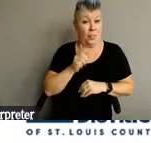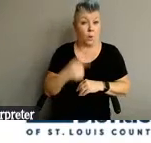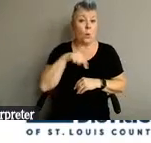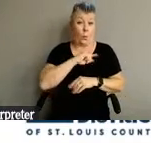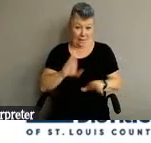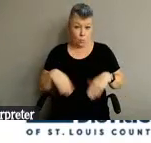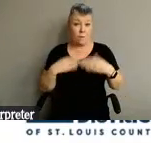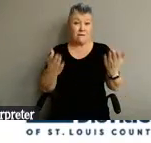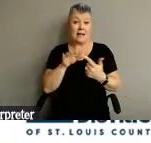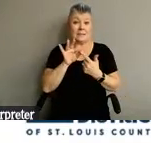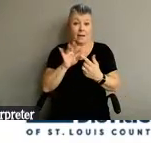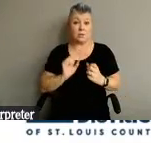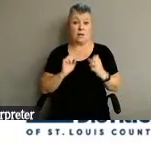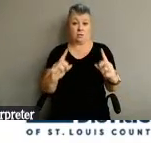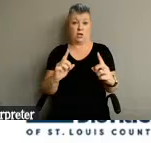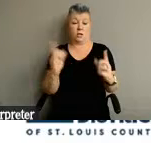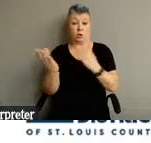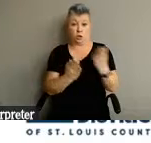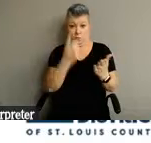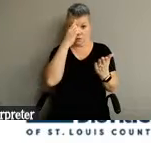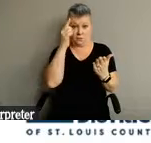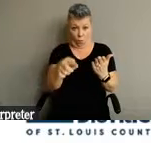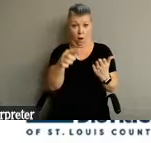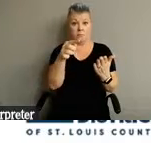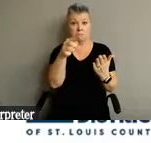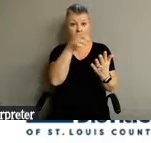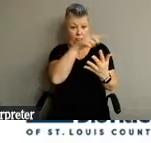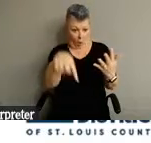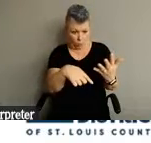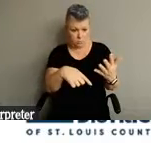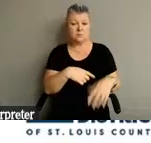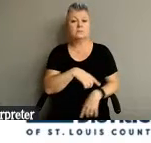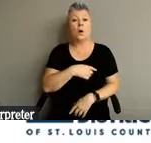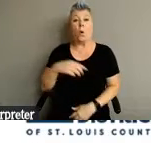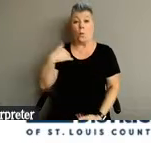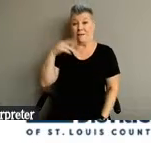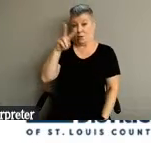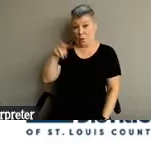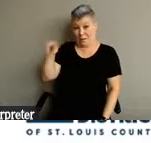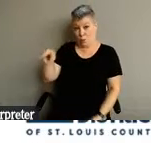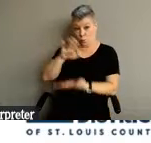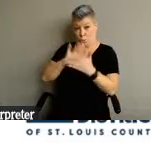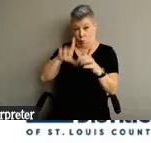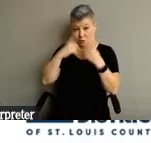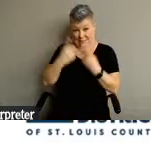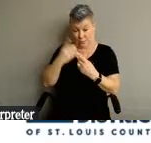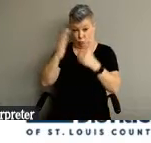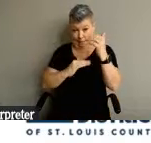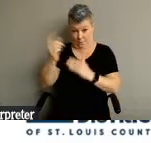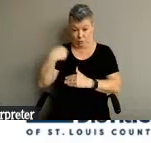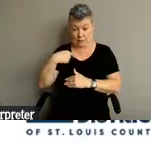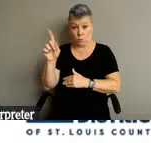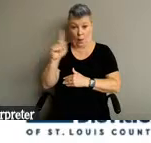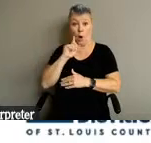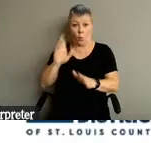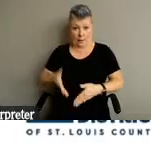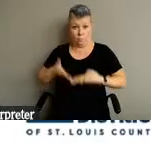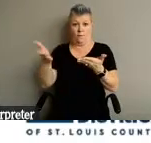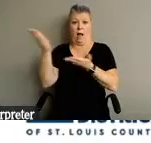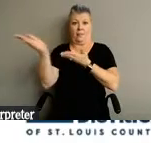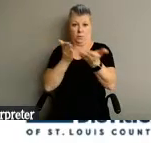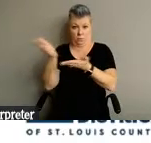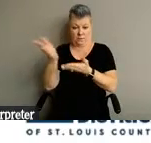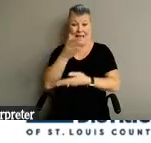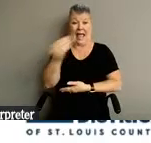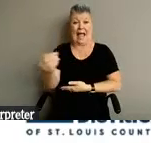provide special education services for. There are 22 school district buildings where we provide those supports and